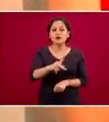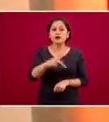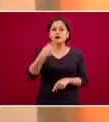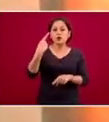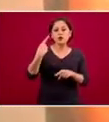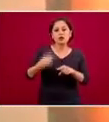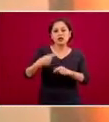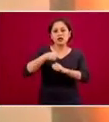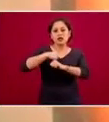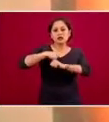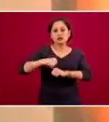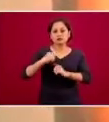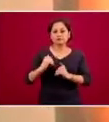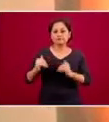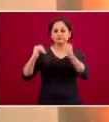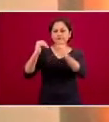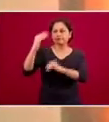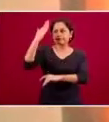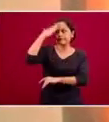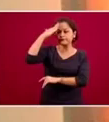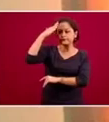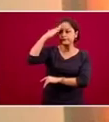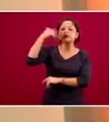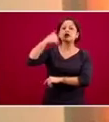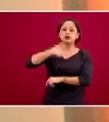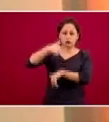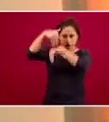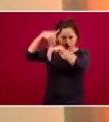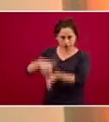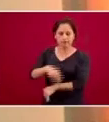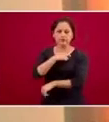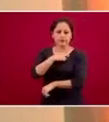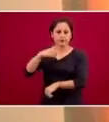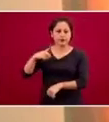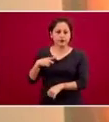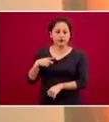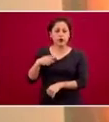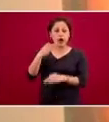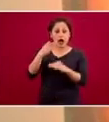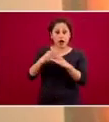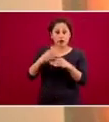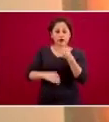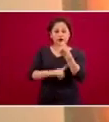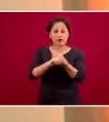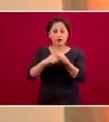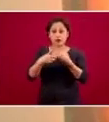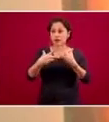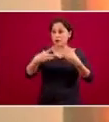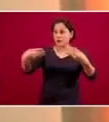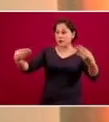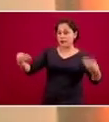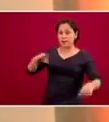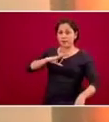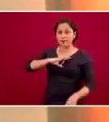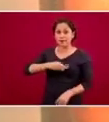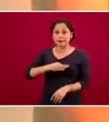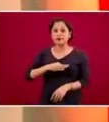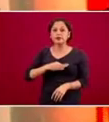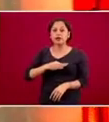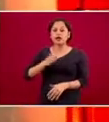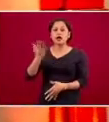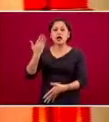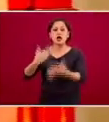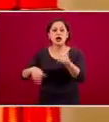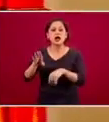Now, number 3, it is very important to be able to act in a